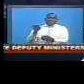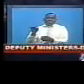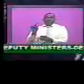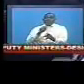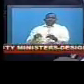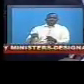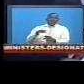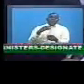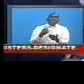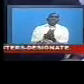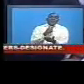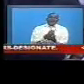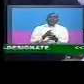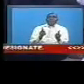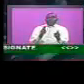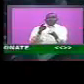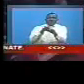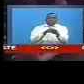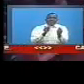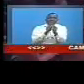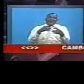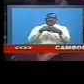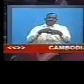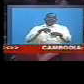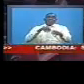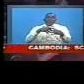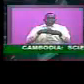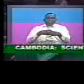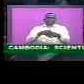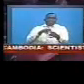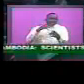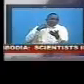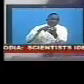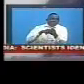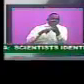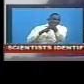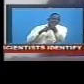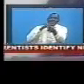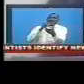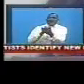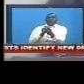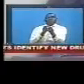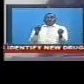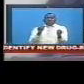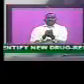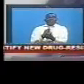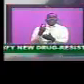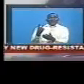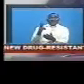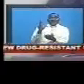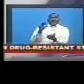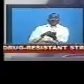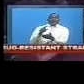70,889 of them across the country were allowed to vote without biometric verification. But Dr. Bawumia insisted that